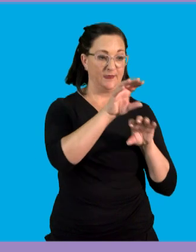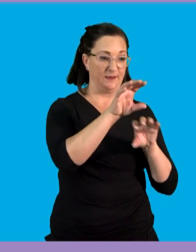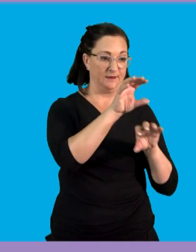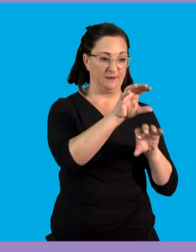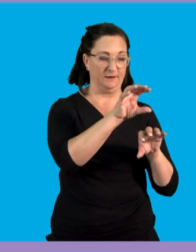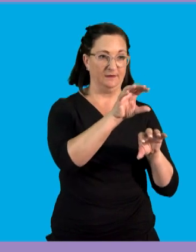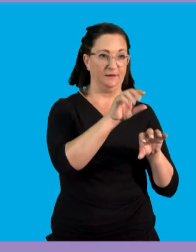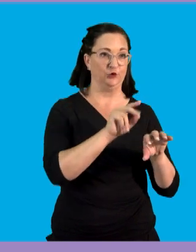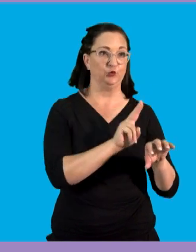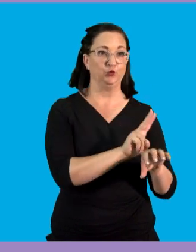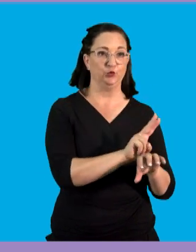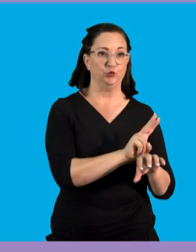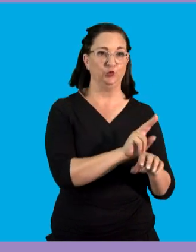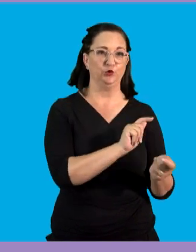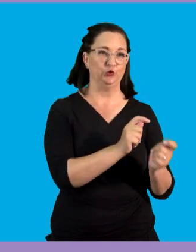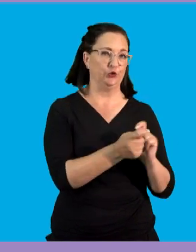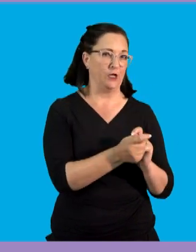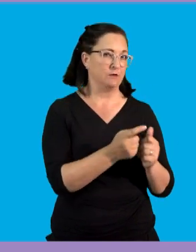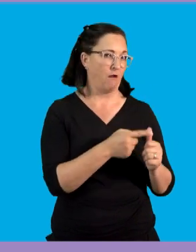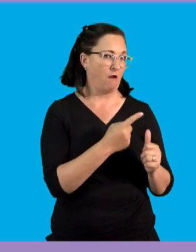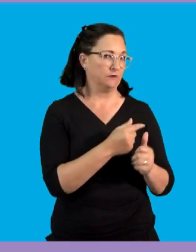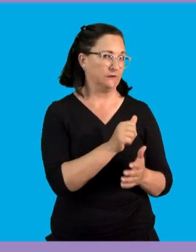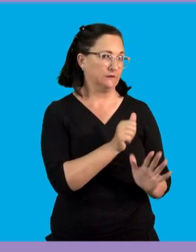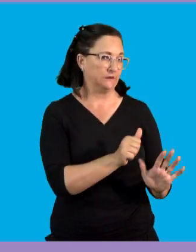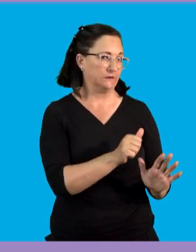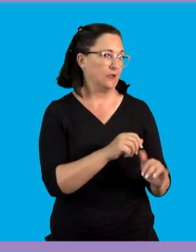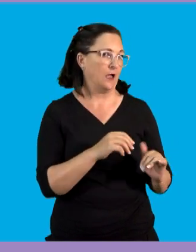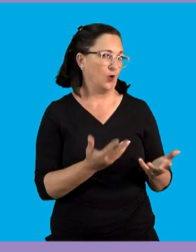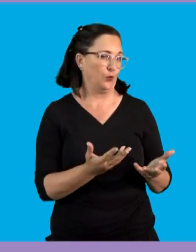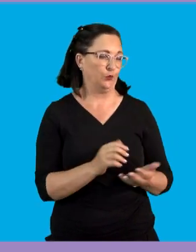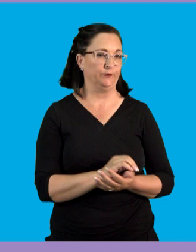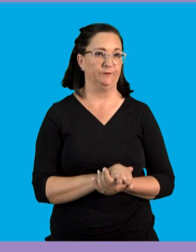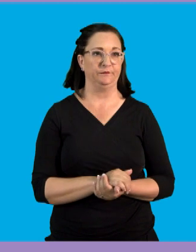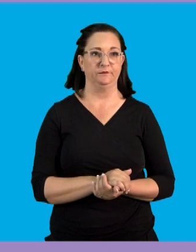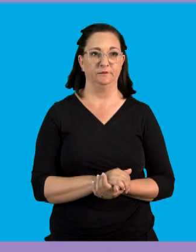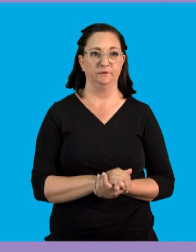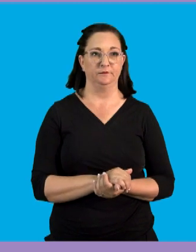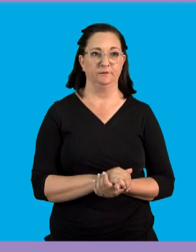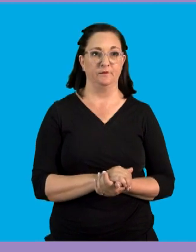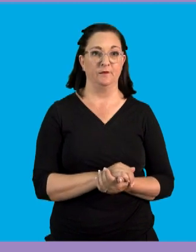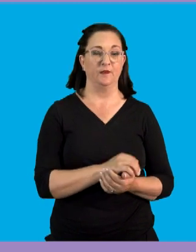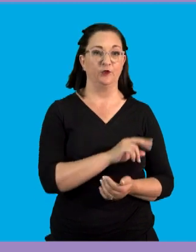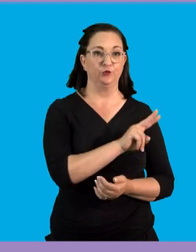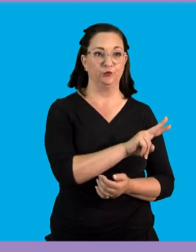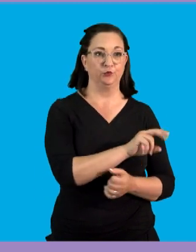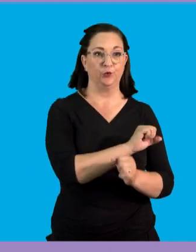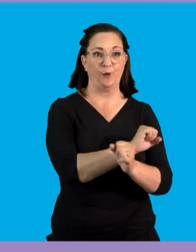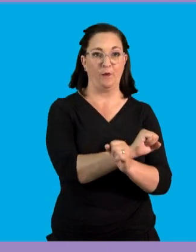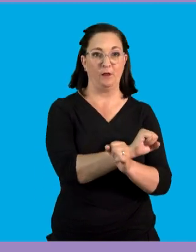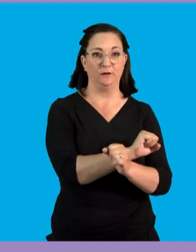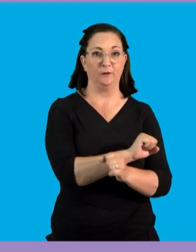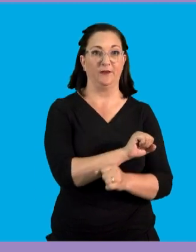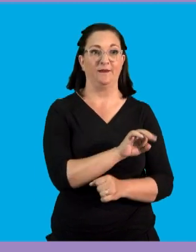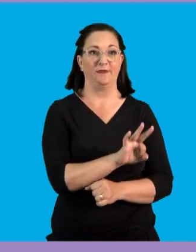going to change this denominator 2 so that it becomes a 6? We do that